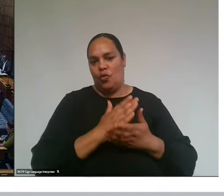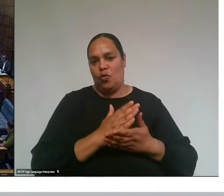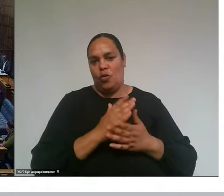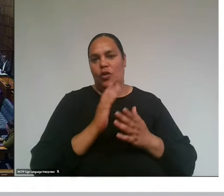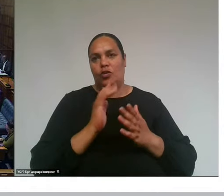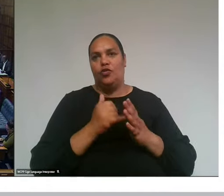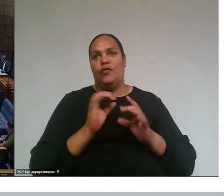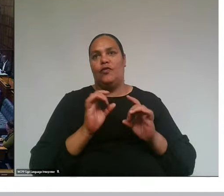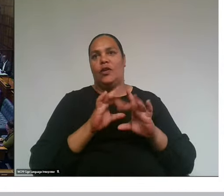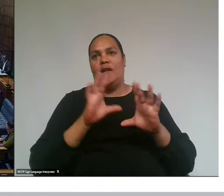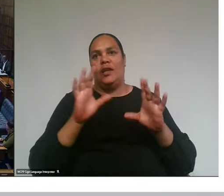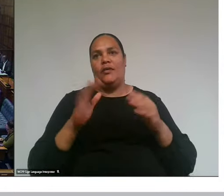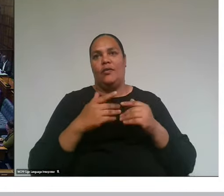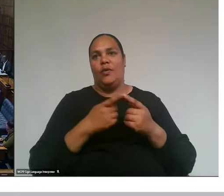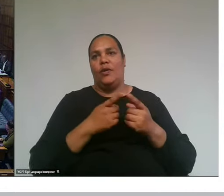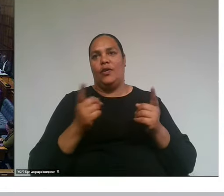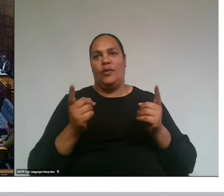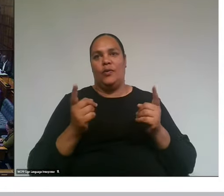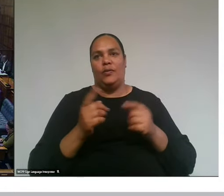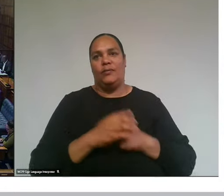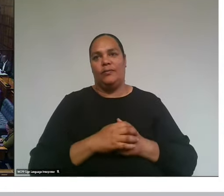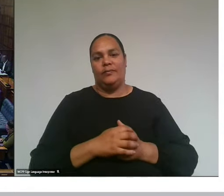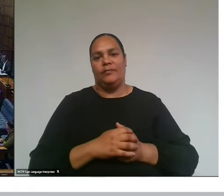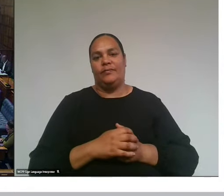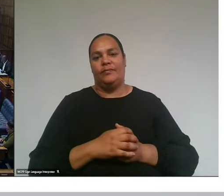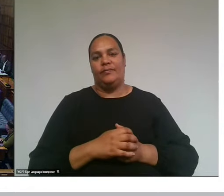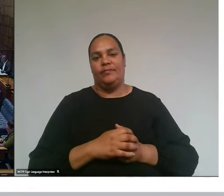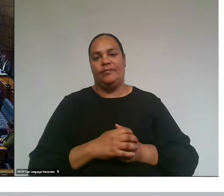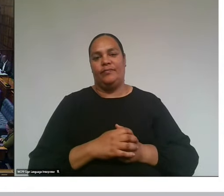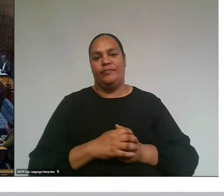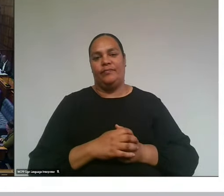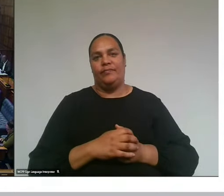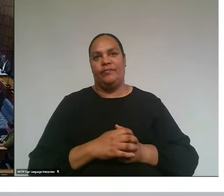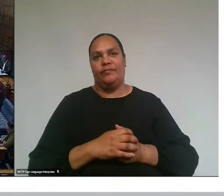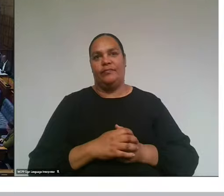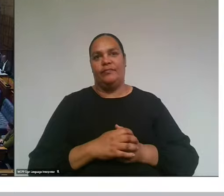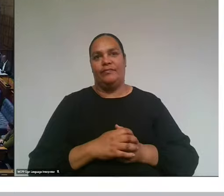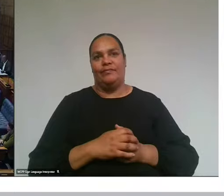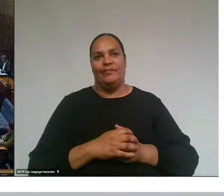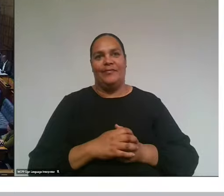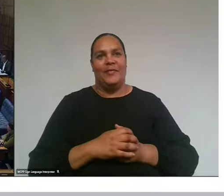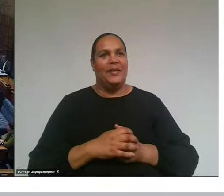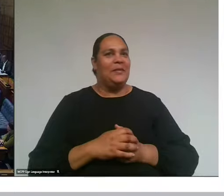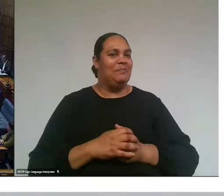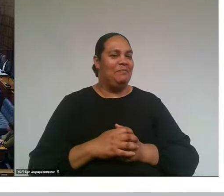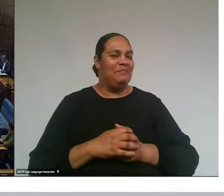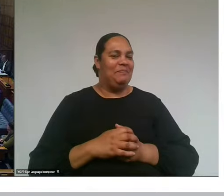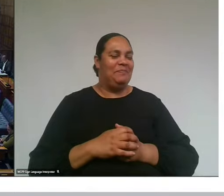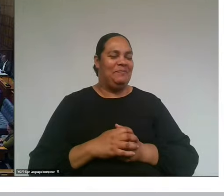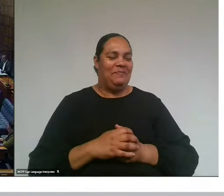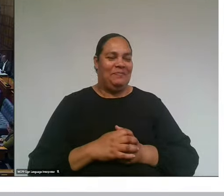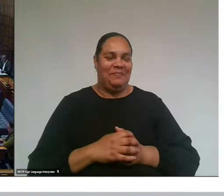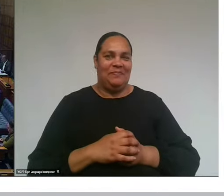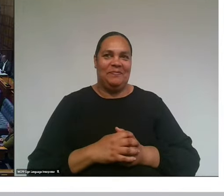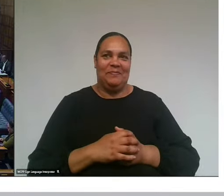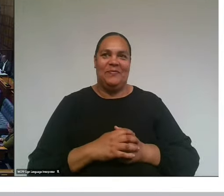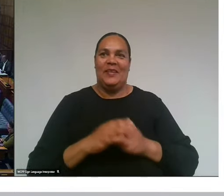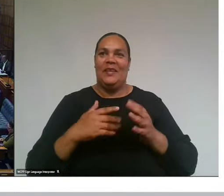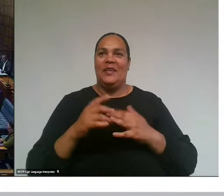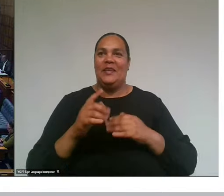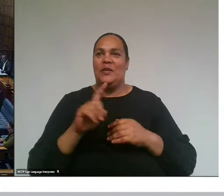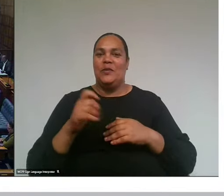to clarify with you or that they might have okay they indicated that they have the gist of your questions and this are there any further questions